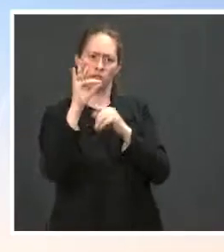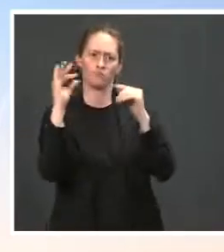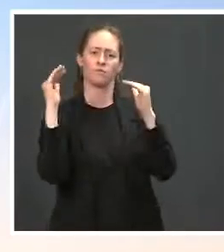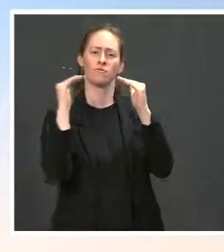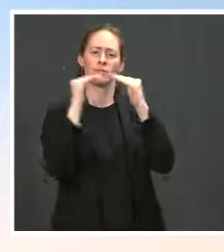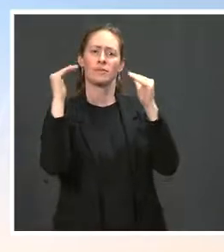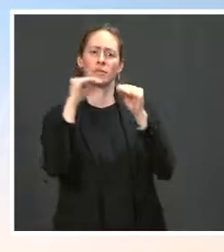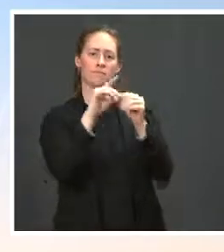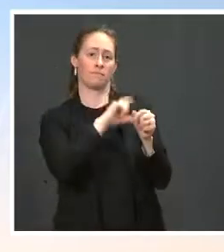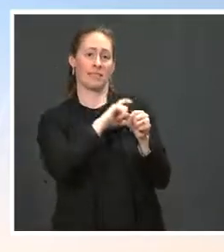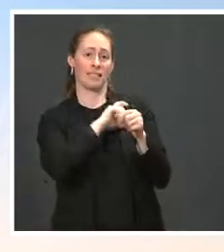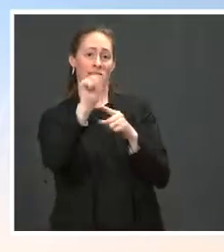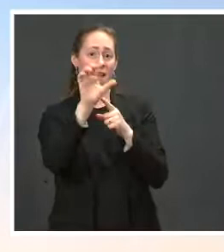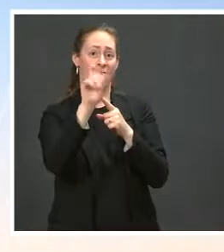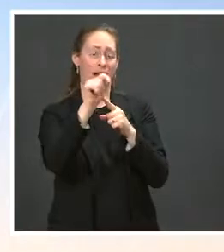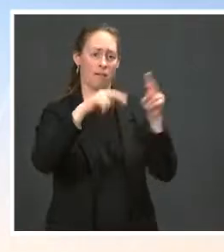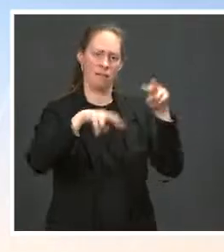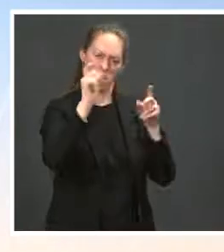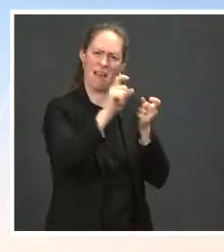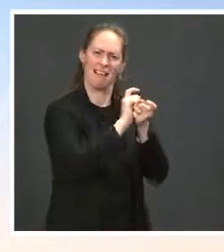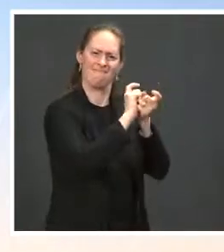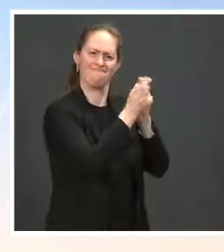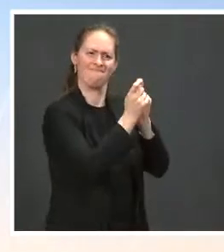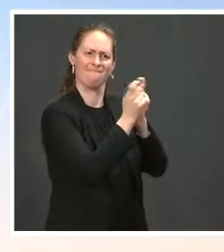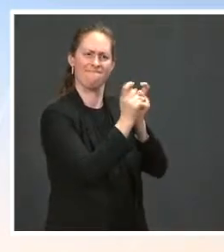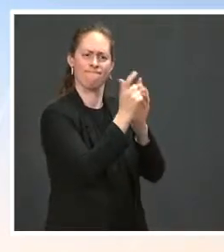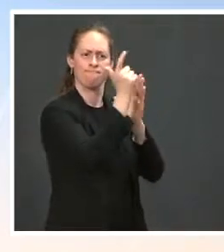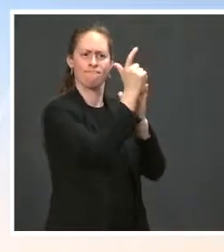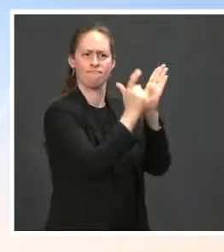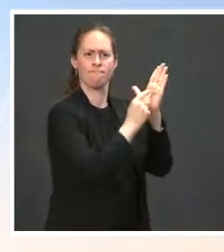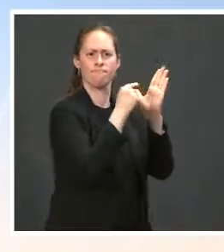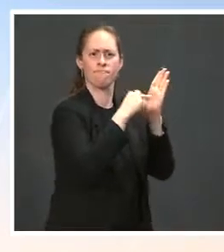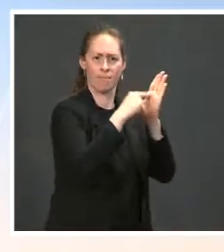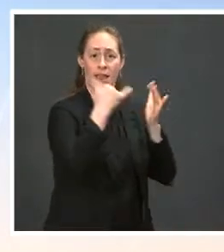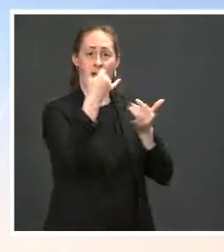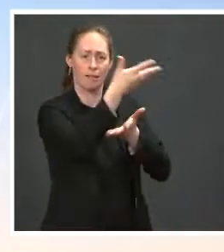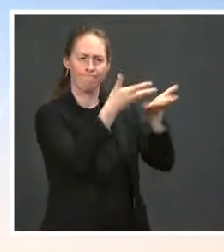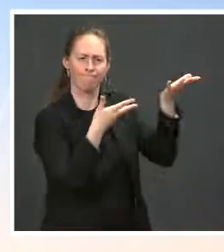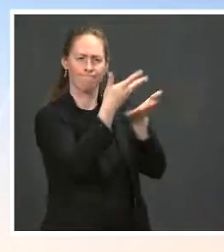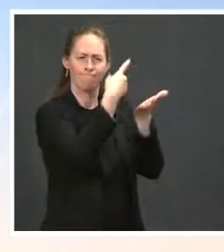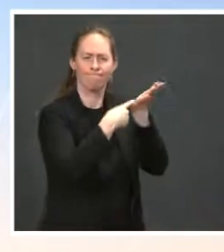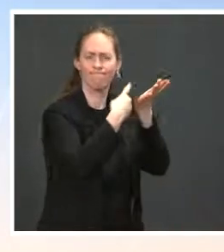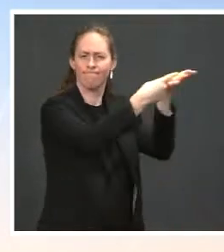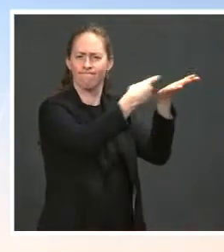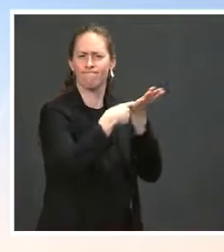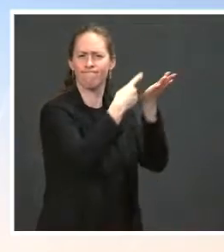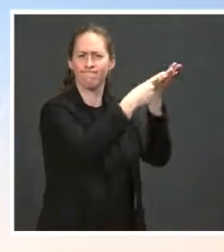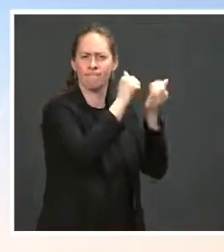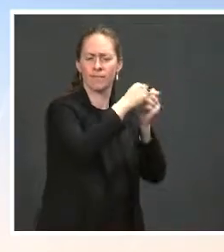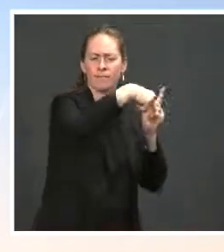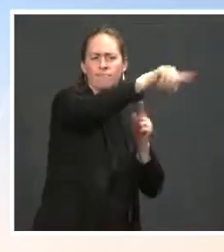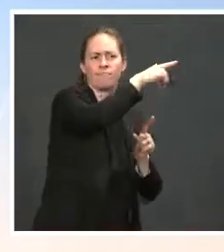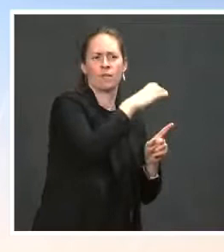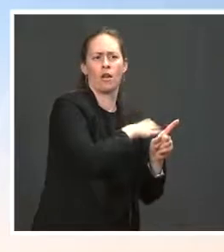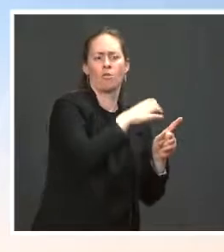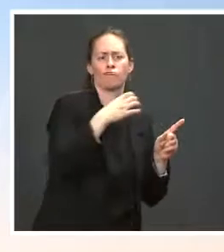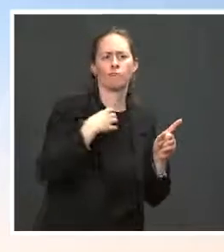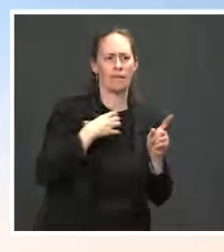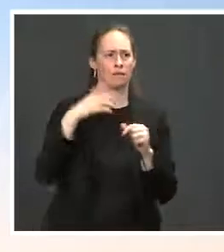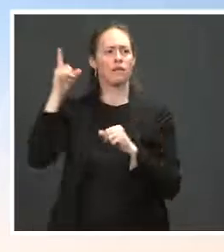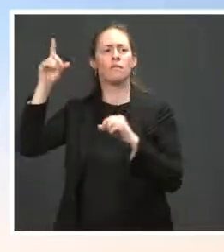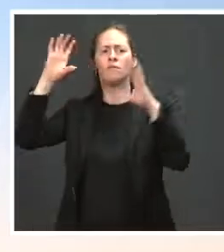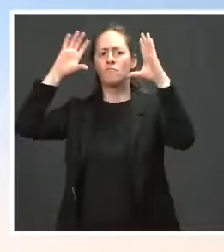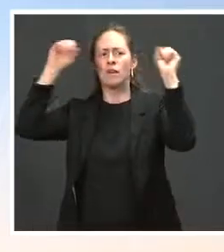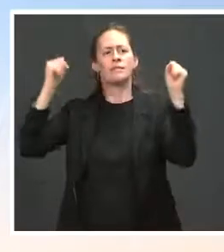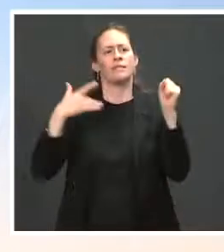Obviously, there is negotiations that need to happen on Capitol Hill, but he believes the bar is too high. And if I could just square that, that